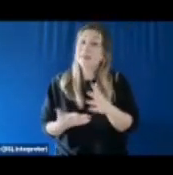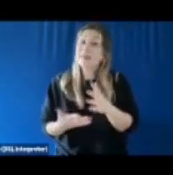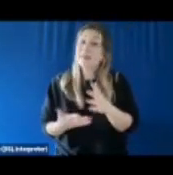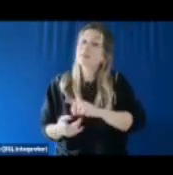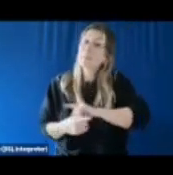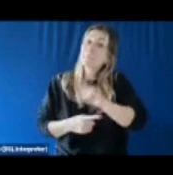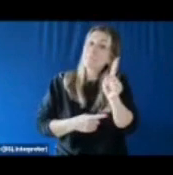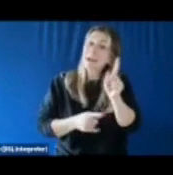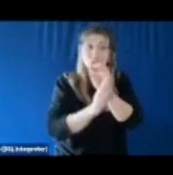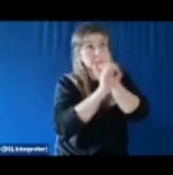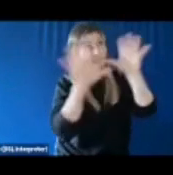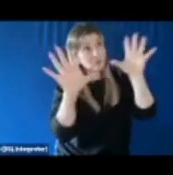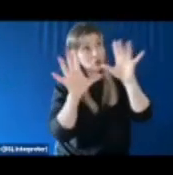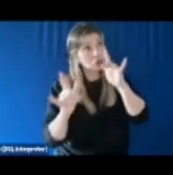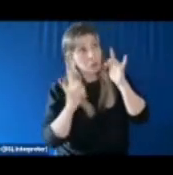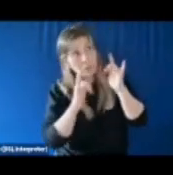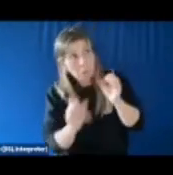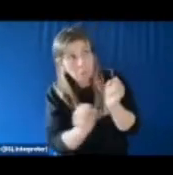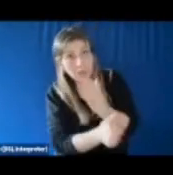delivering it.